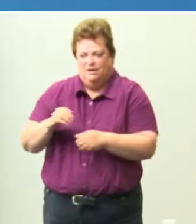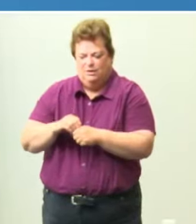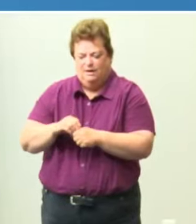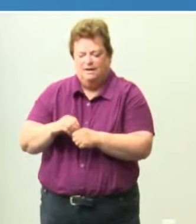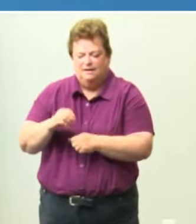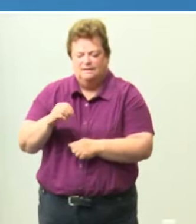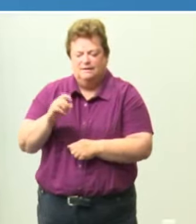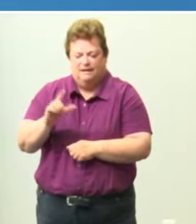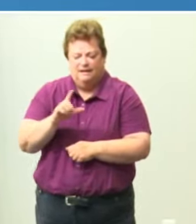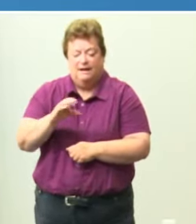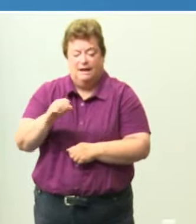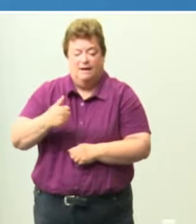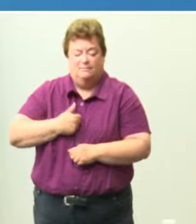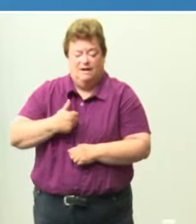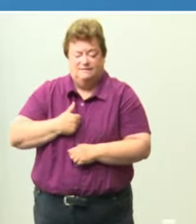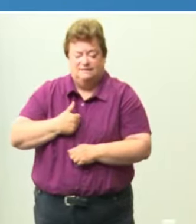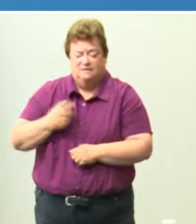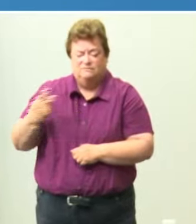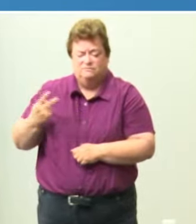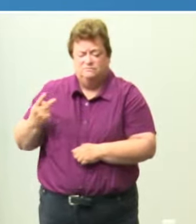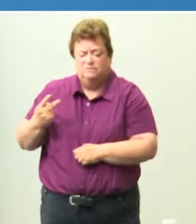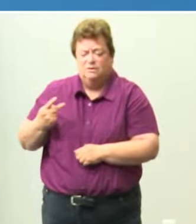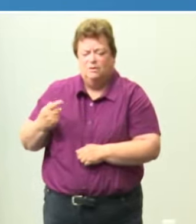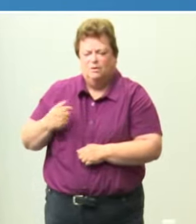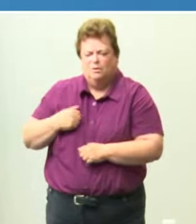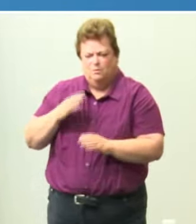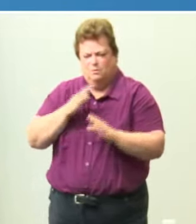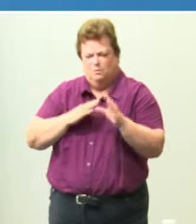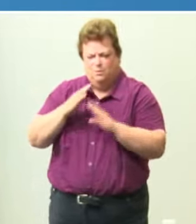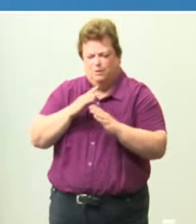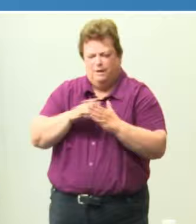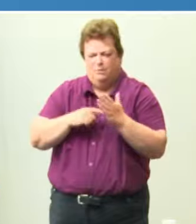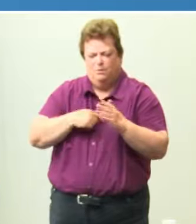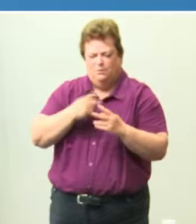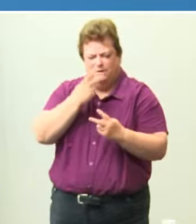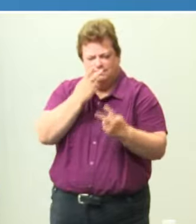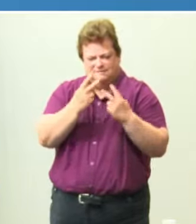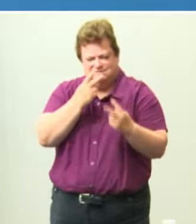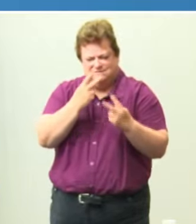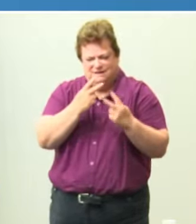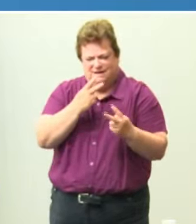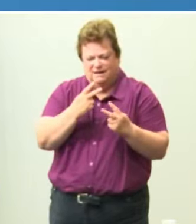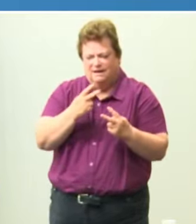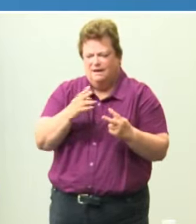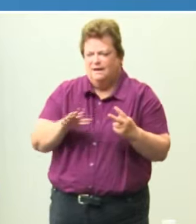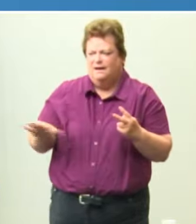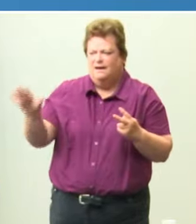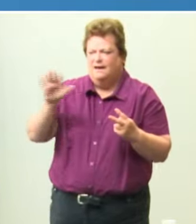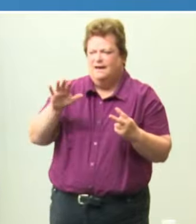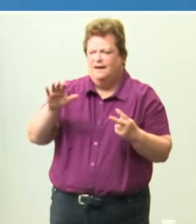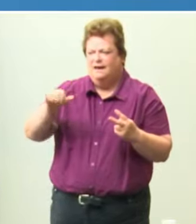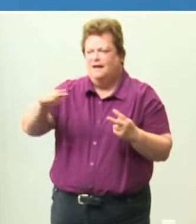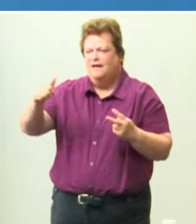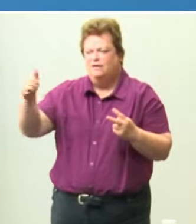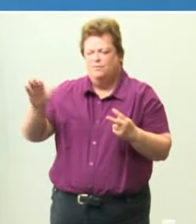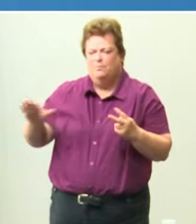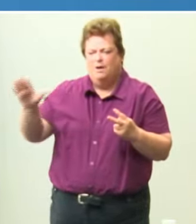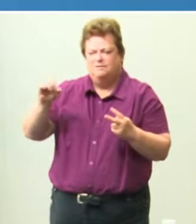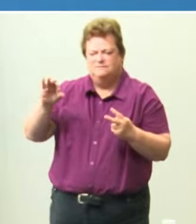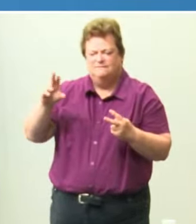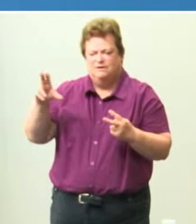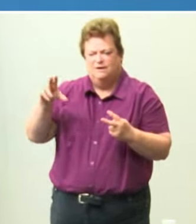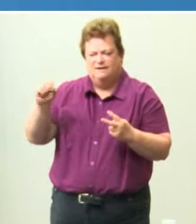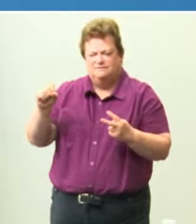and myself kind of were worried with what we were seeing and what other parts of the country were seeing. And this